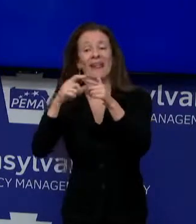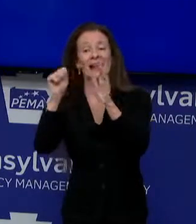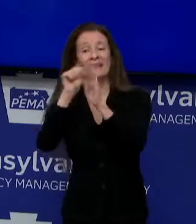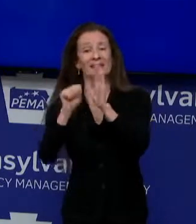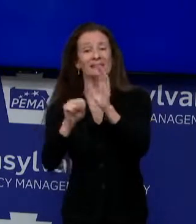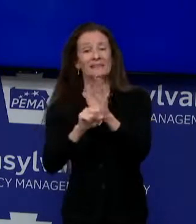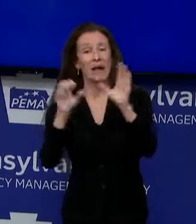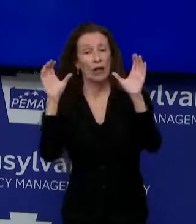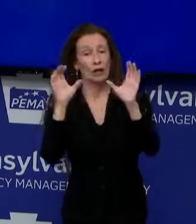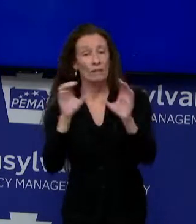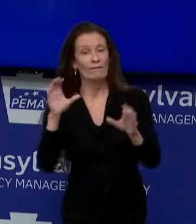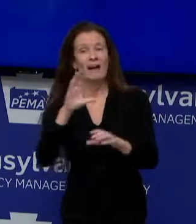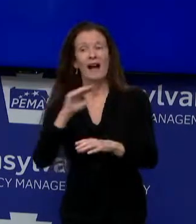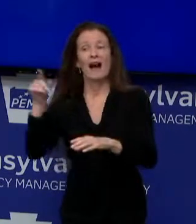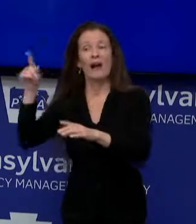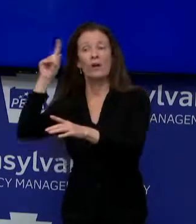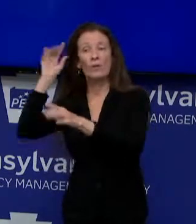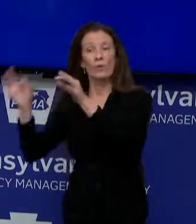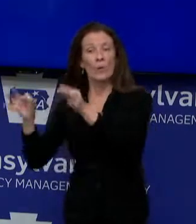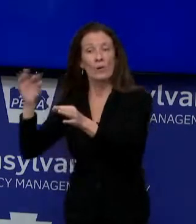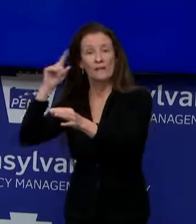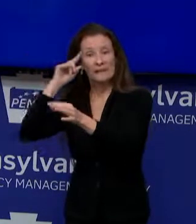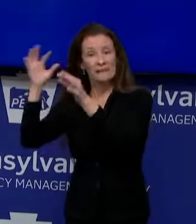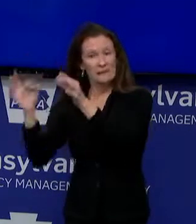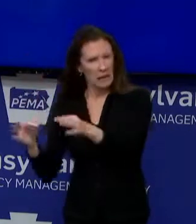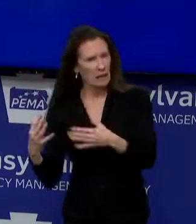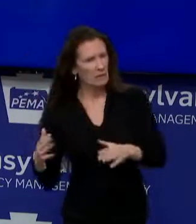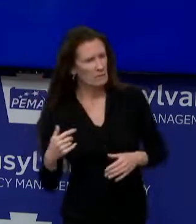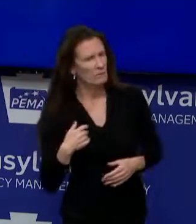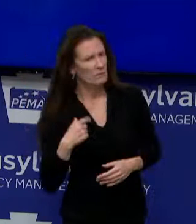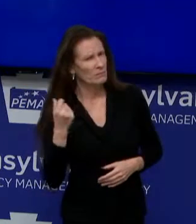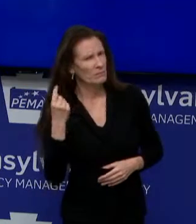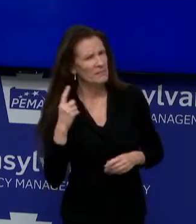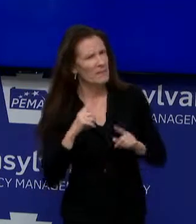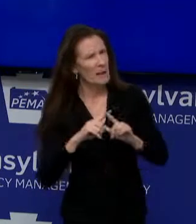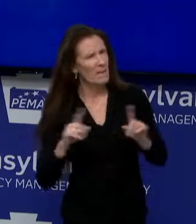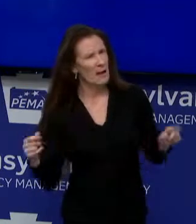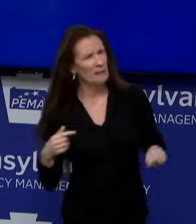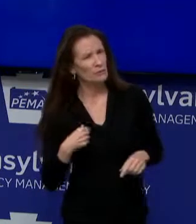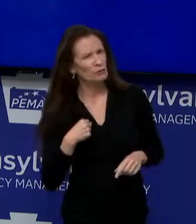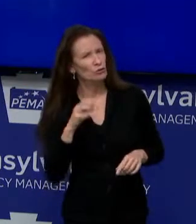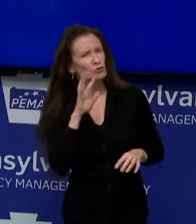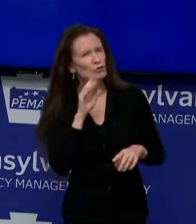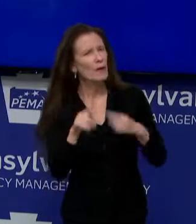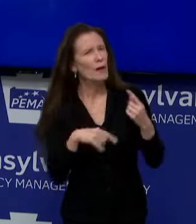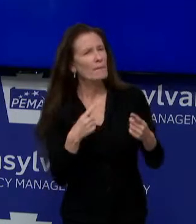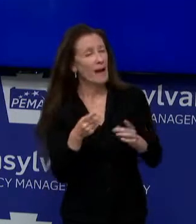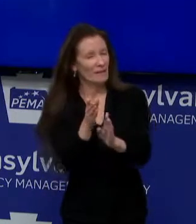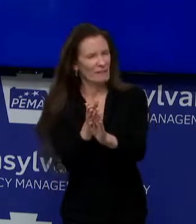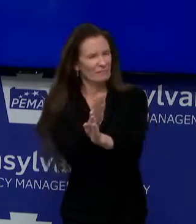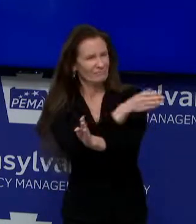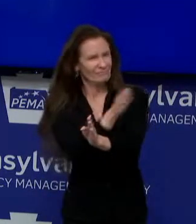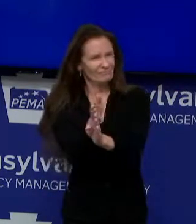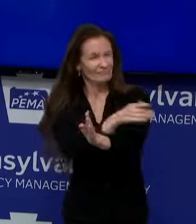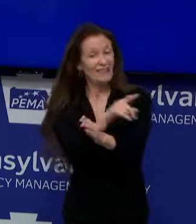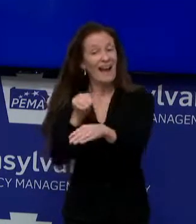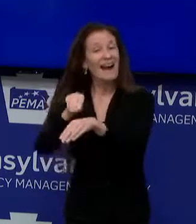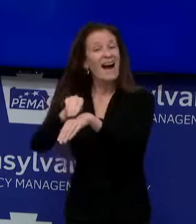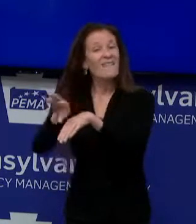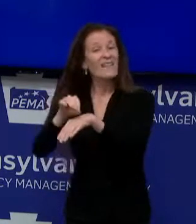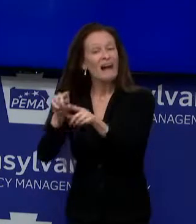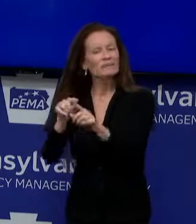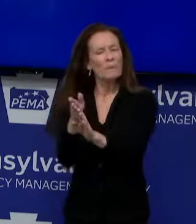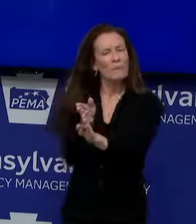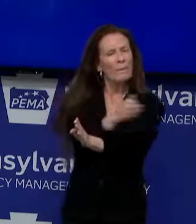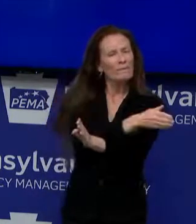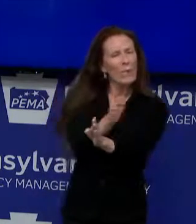guidance beforehand. Was there guidance specifically related to dates on mail-in ballots that went out before Election Day? You can look